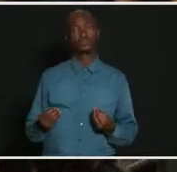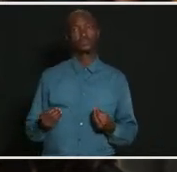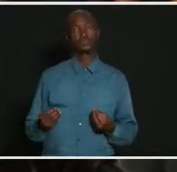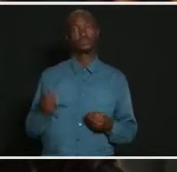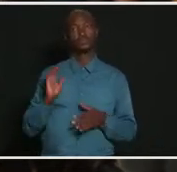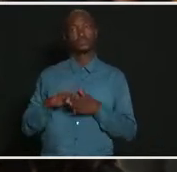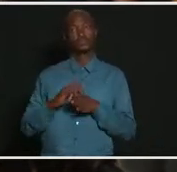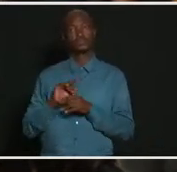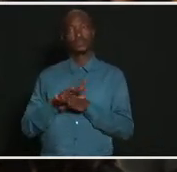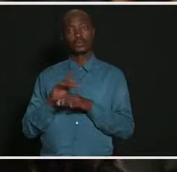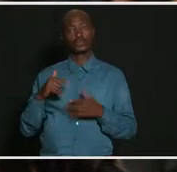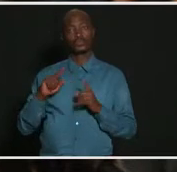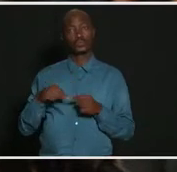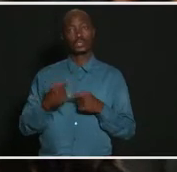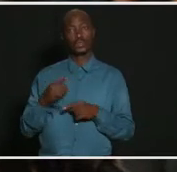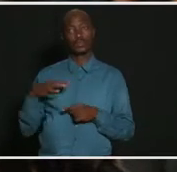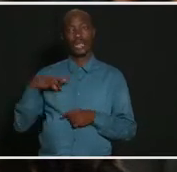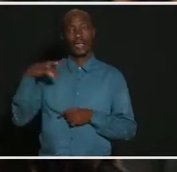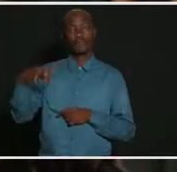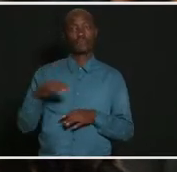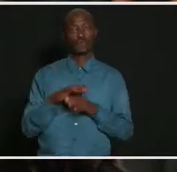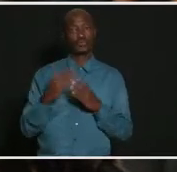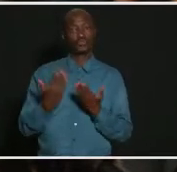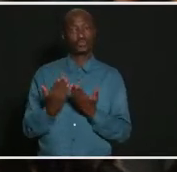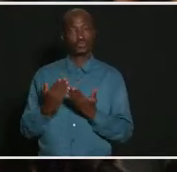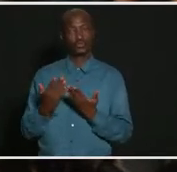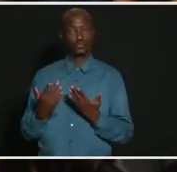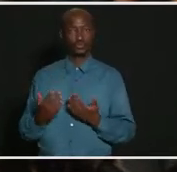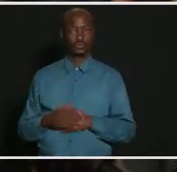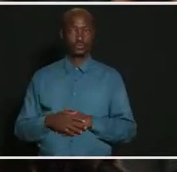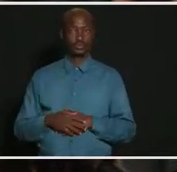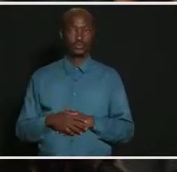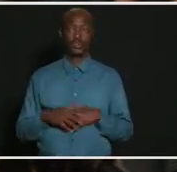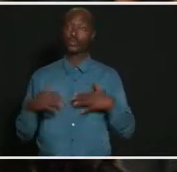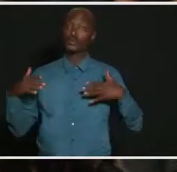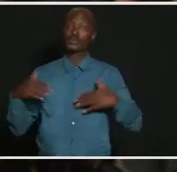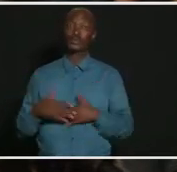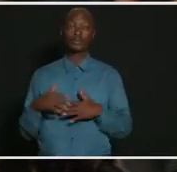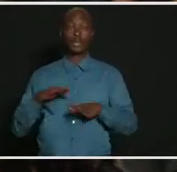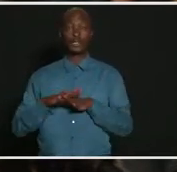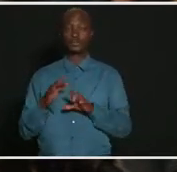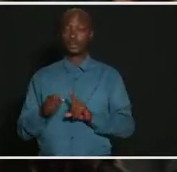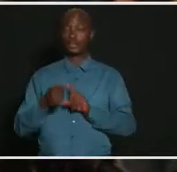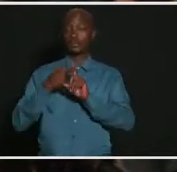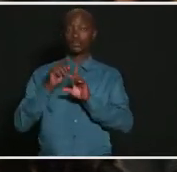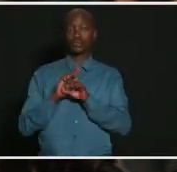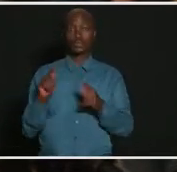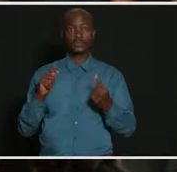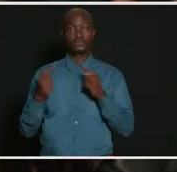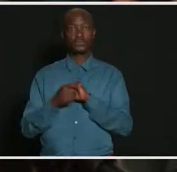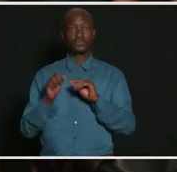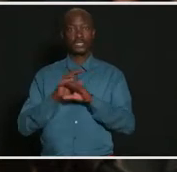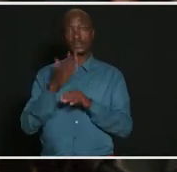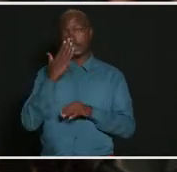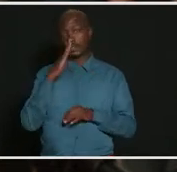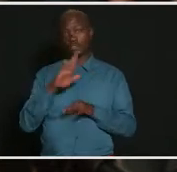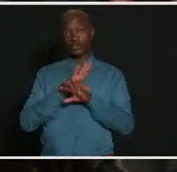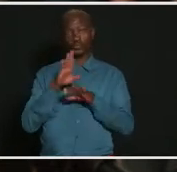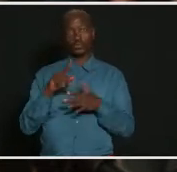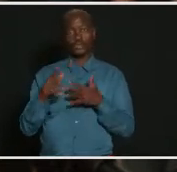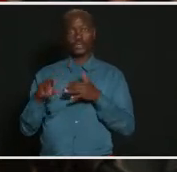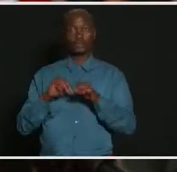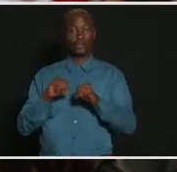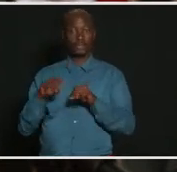due to the unaffordability of school fees we were pleasantly surprised by the positive change in the attitude a man is within the